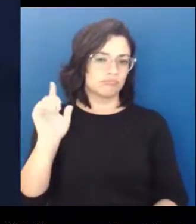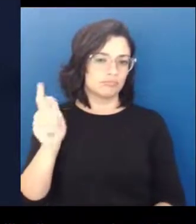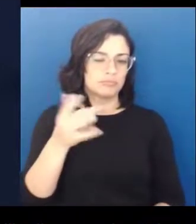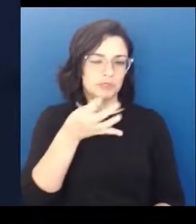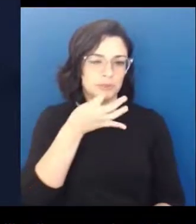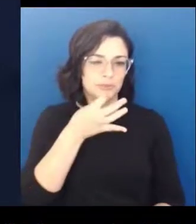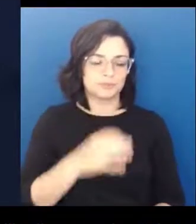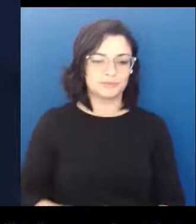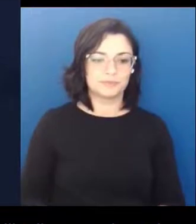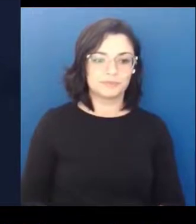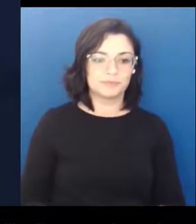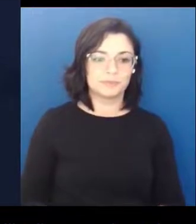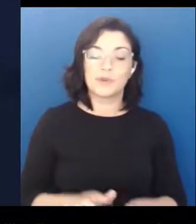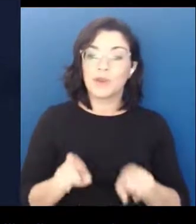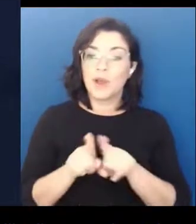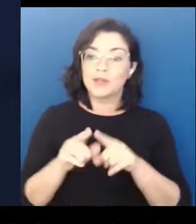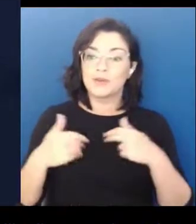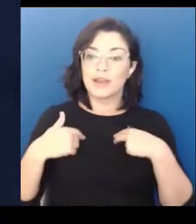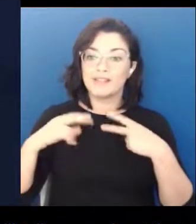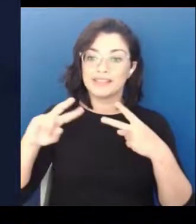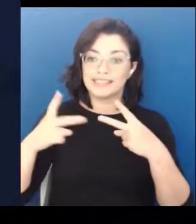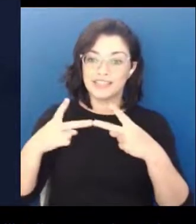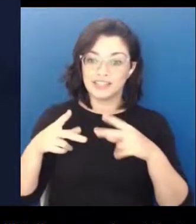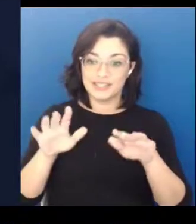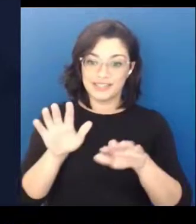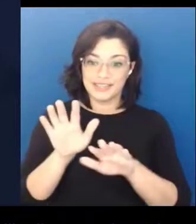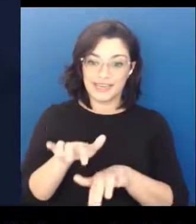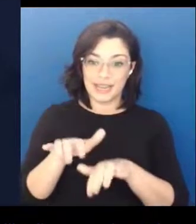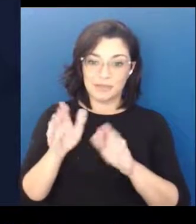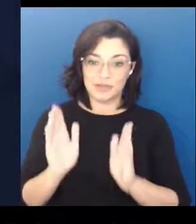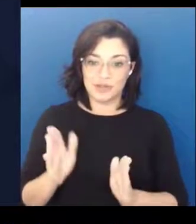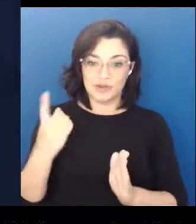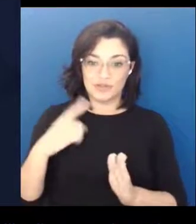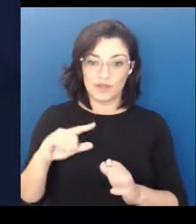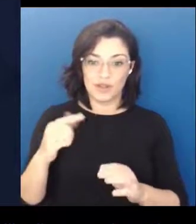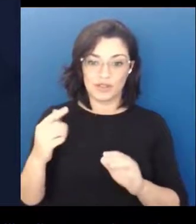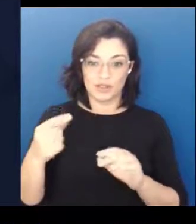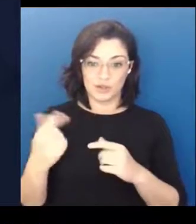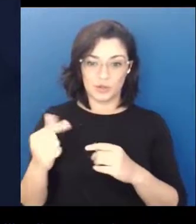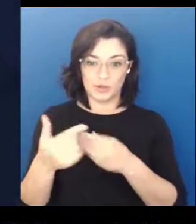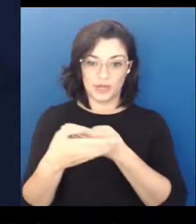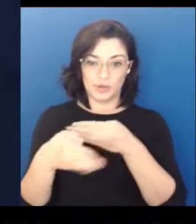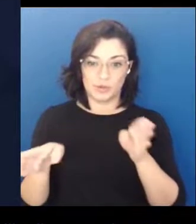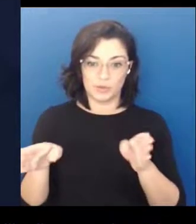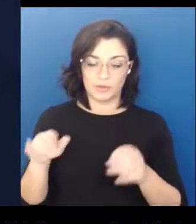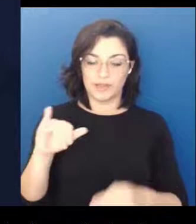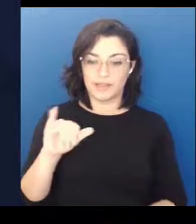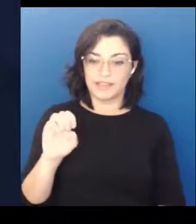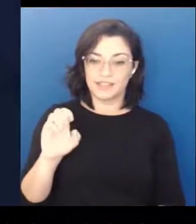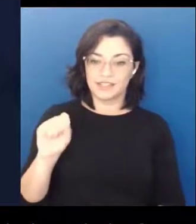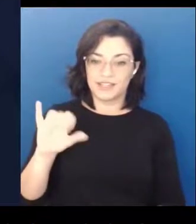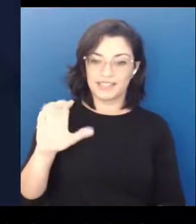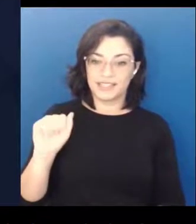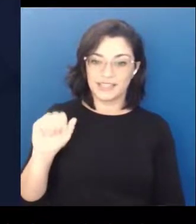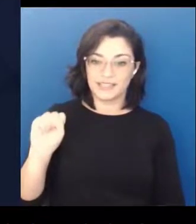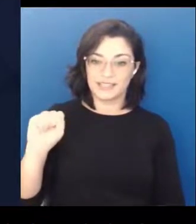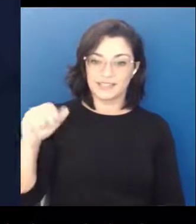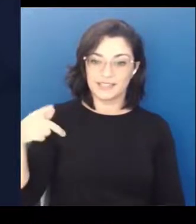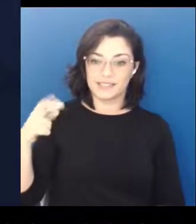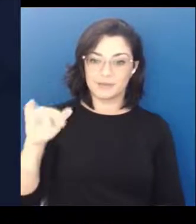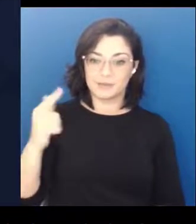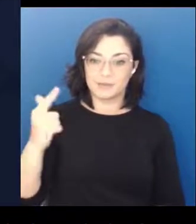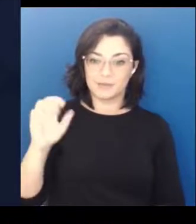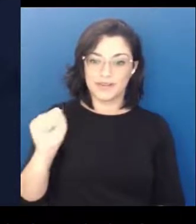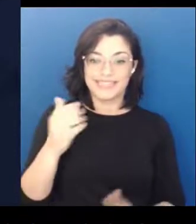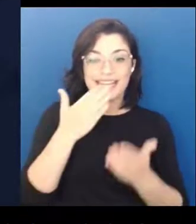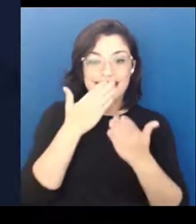our green room who is captioning for us behind the scenes today, Jessica Spriggs. Thank you, Jessica,